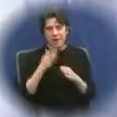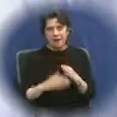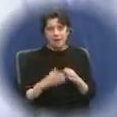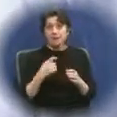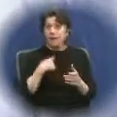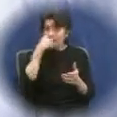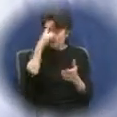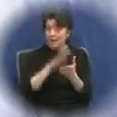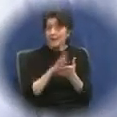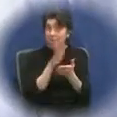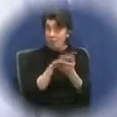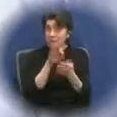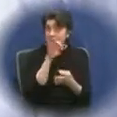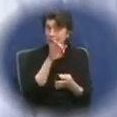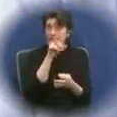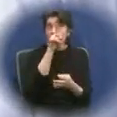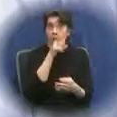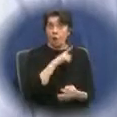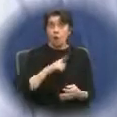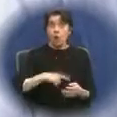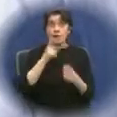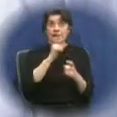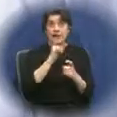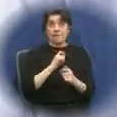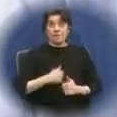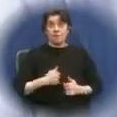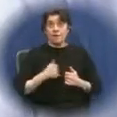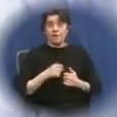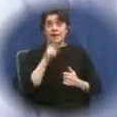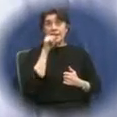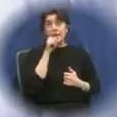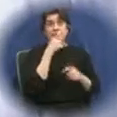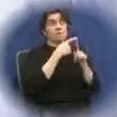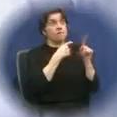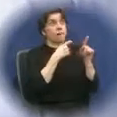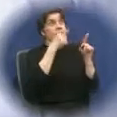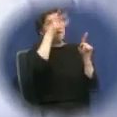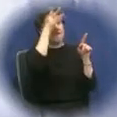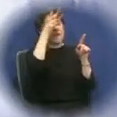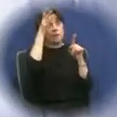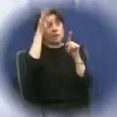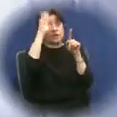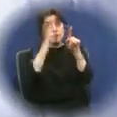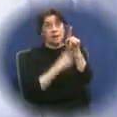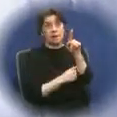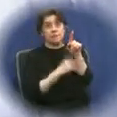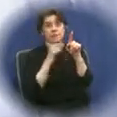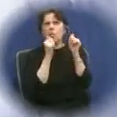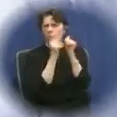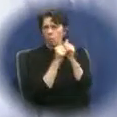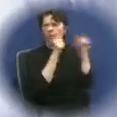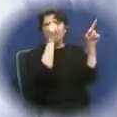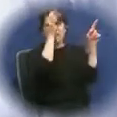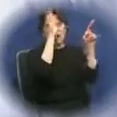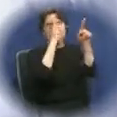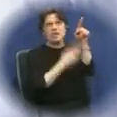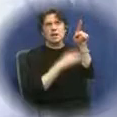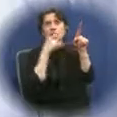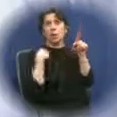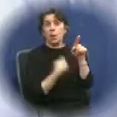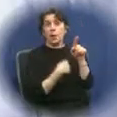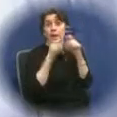the Holy Spirit, the Lord, the giver of life, who proceeds from the Father and the Son, who with the Father and the Son is adored